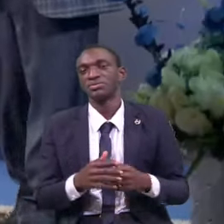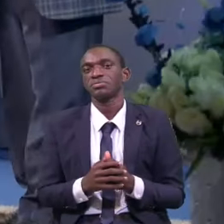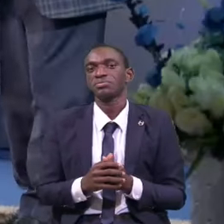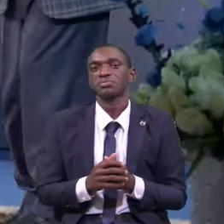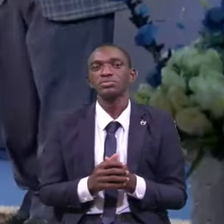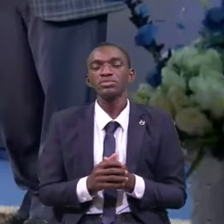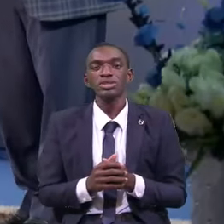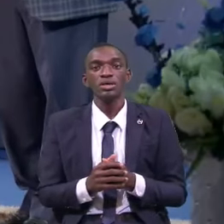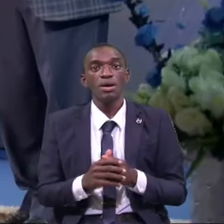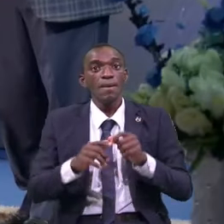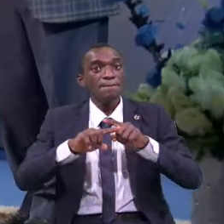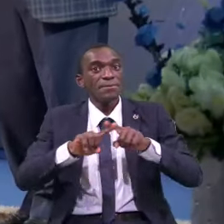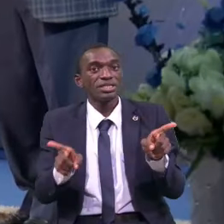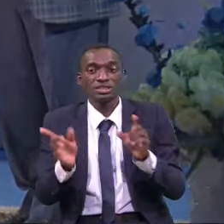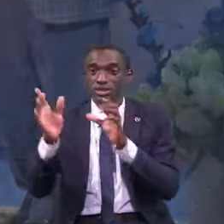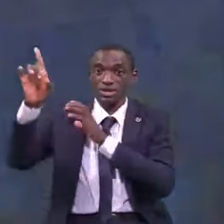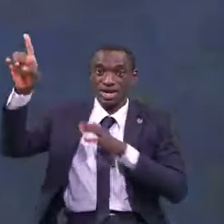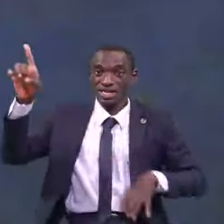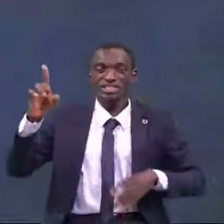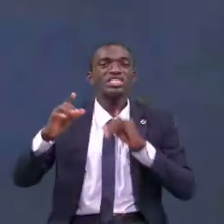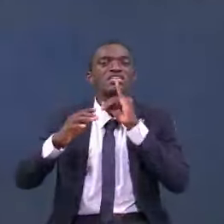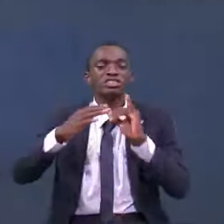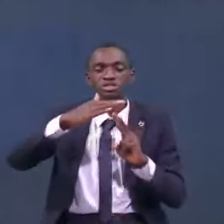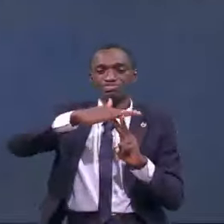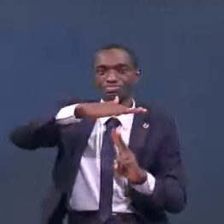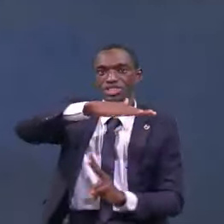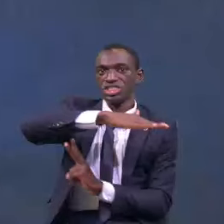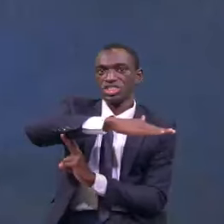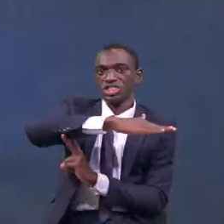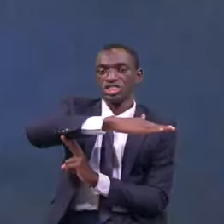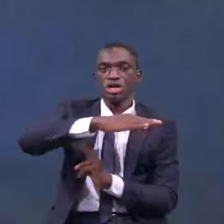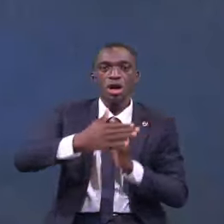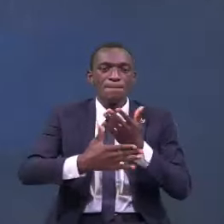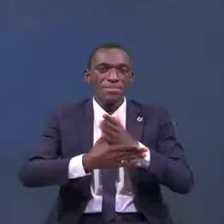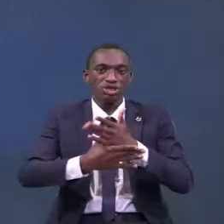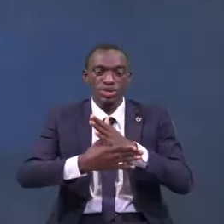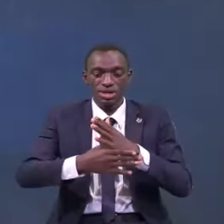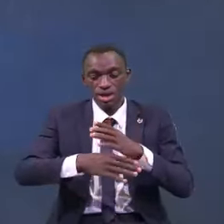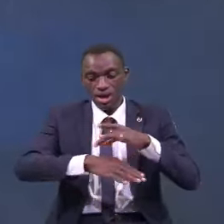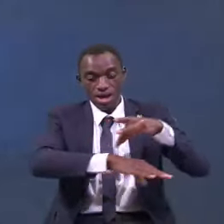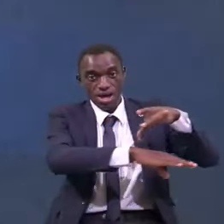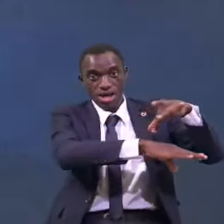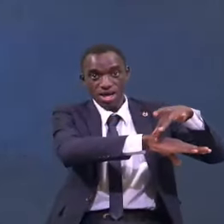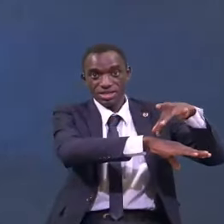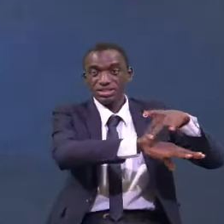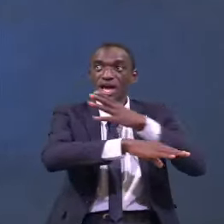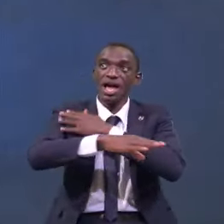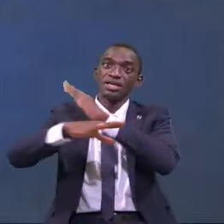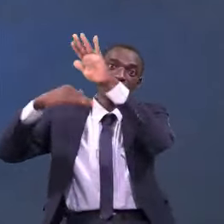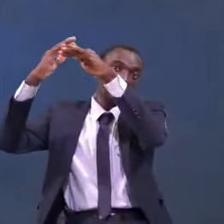But Christ is the bridge between us and heaven. Christ is the